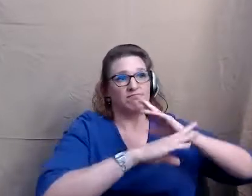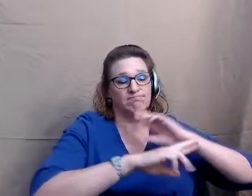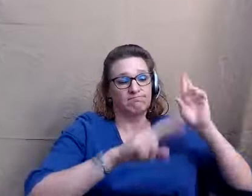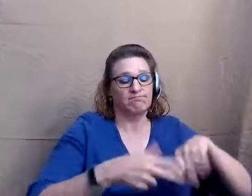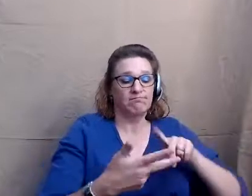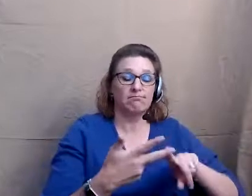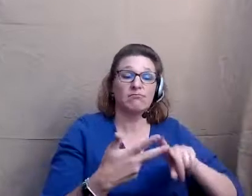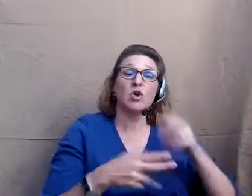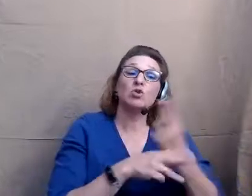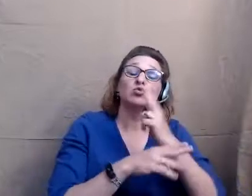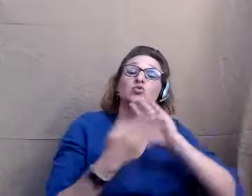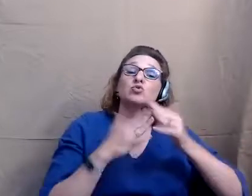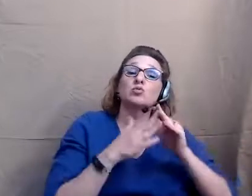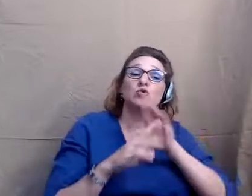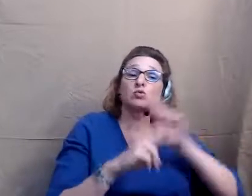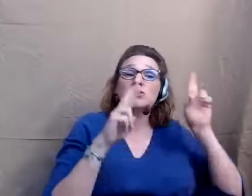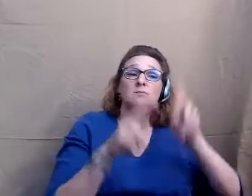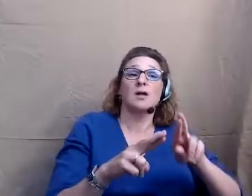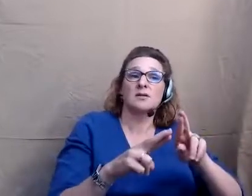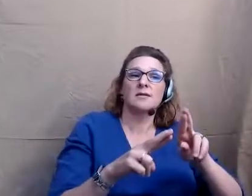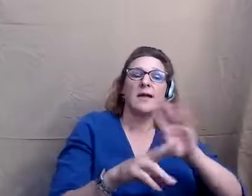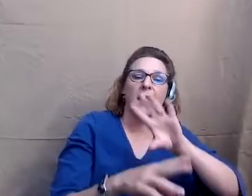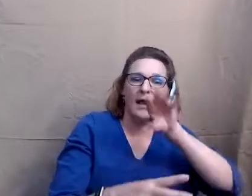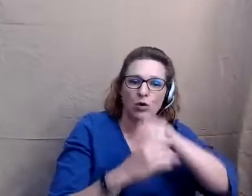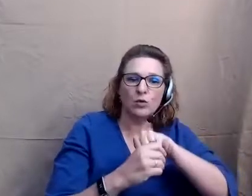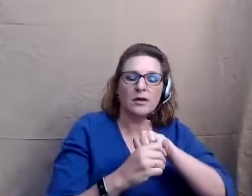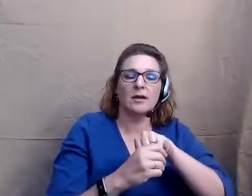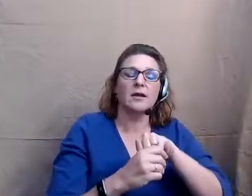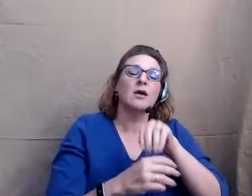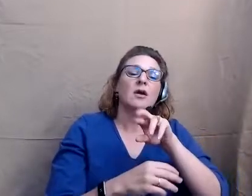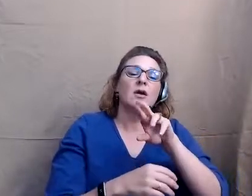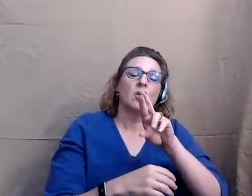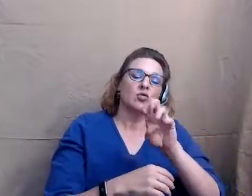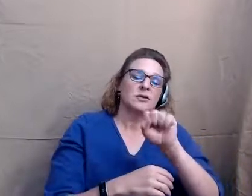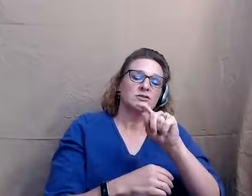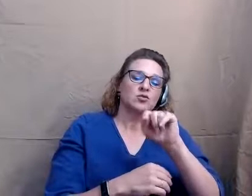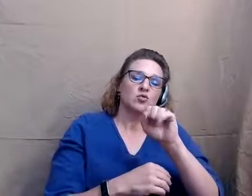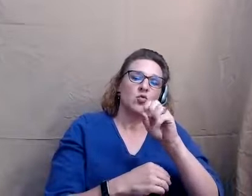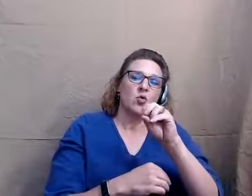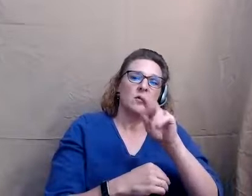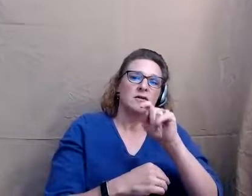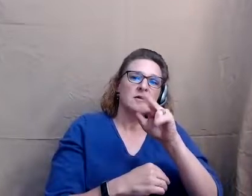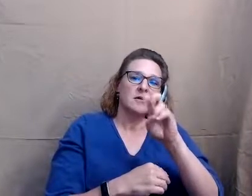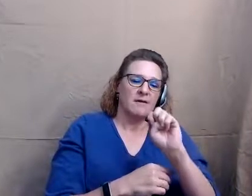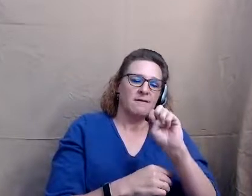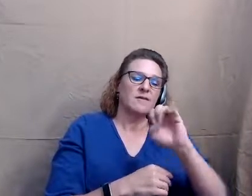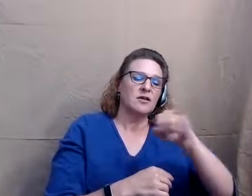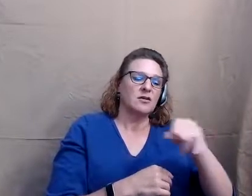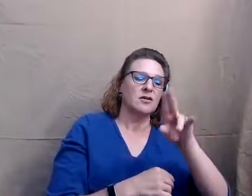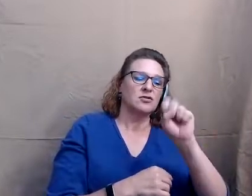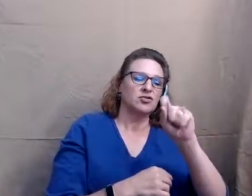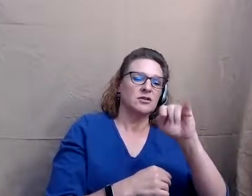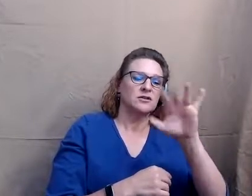using community-based responses, including restorative justice. And all of that, I hope we'll get a chance to talk about in the rest of